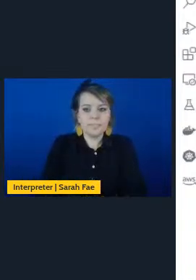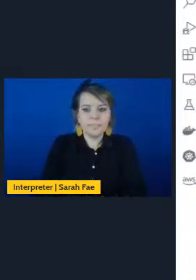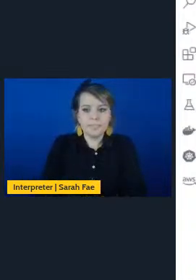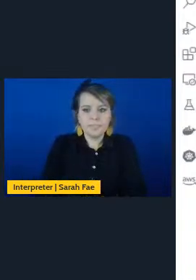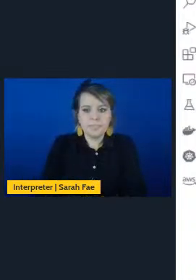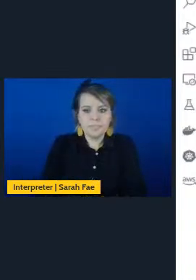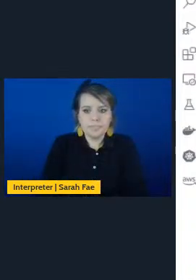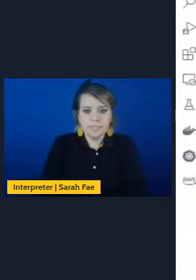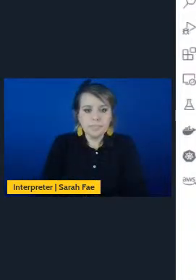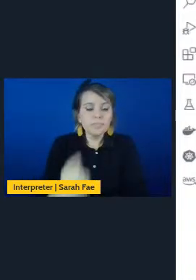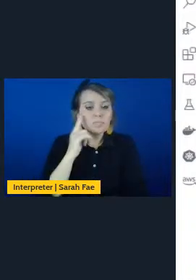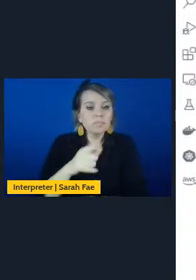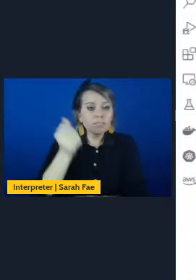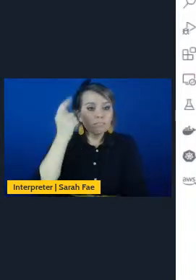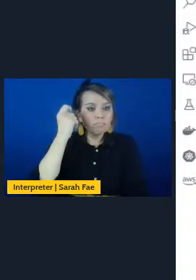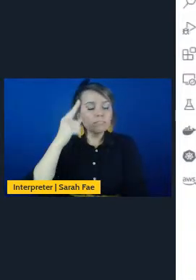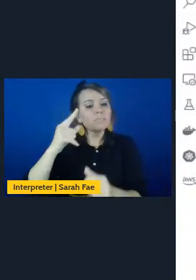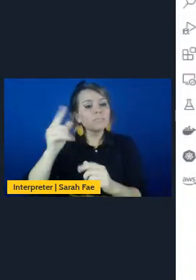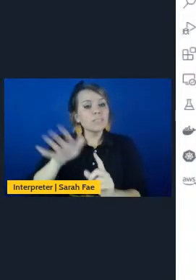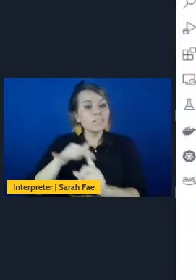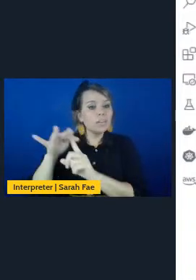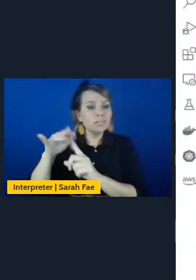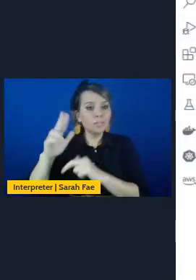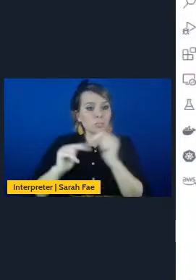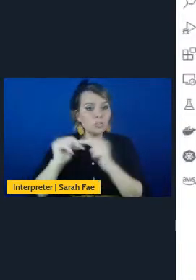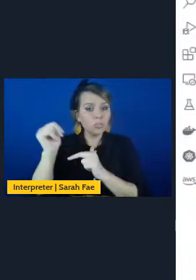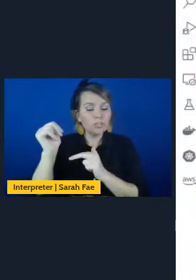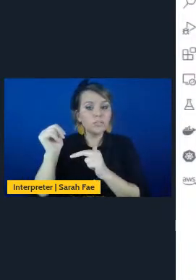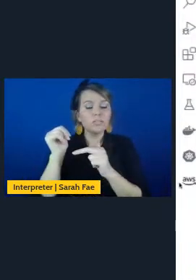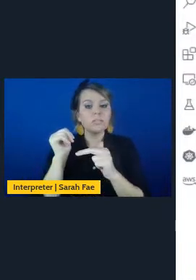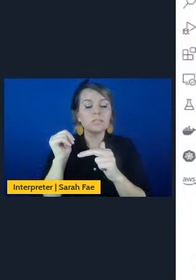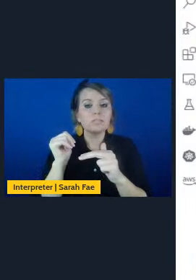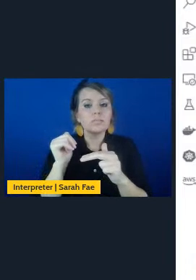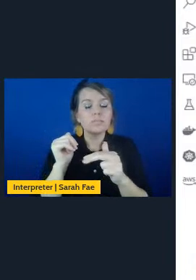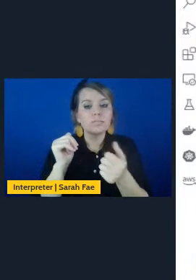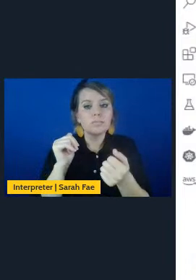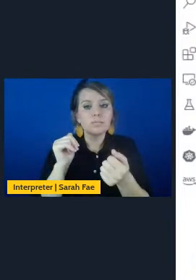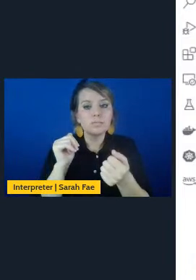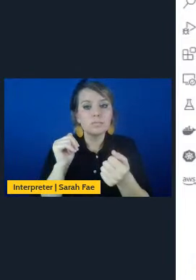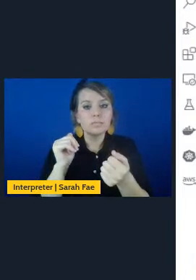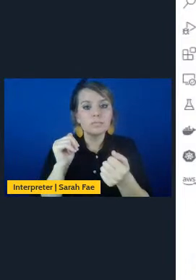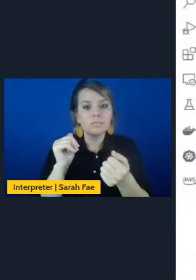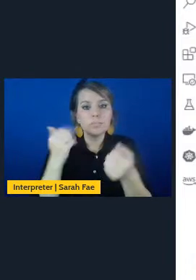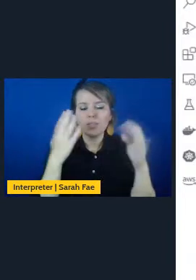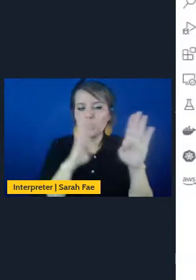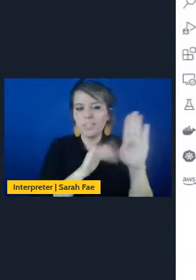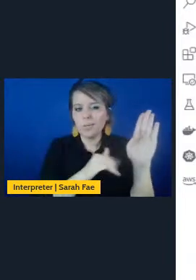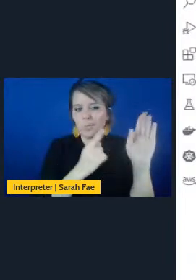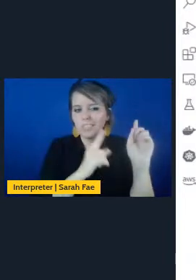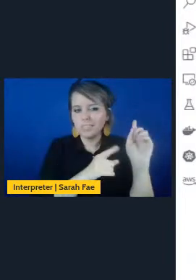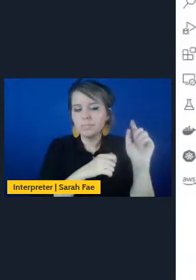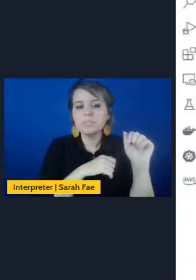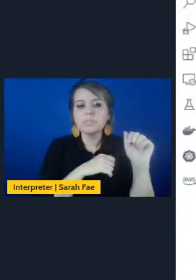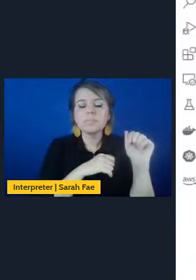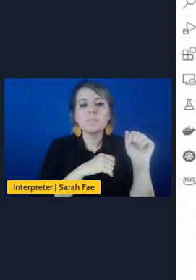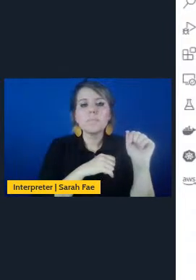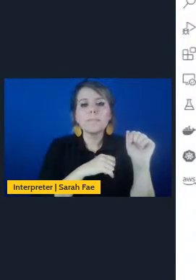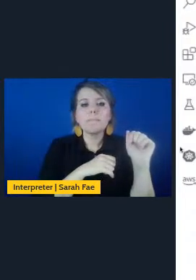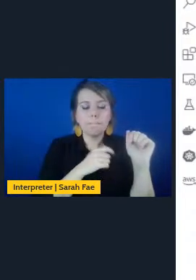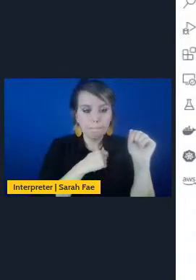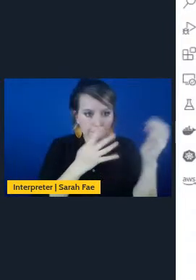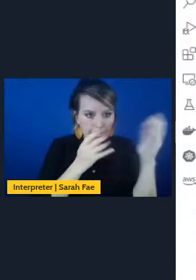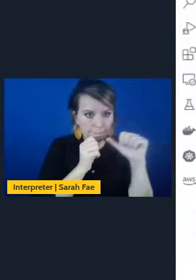And to understand custom constructs, I'm going to continue, let me close this. I'm going to continue using